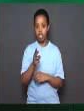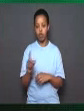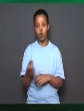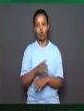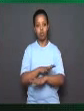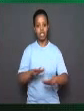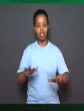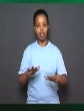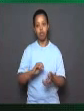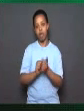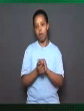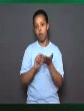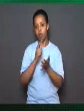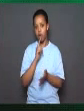sites.